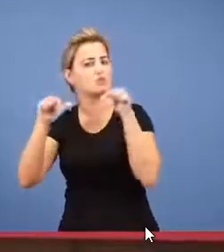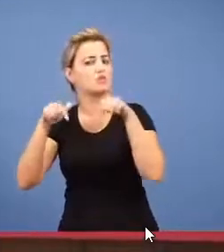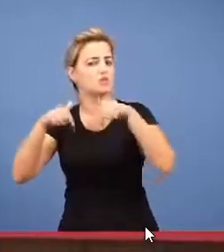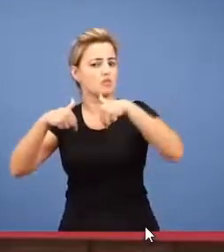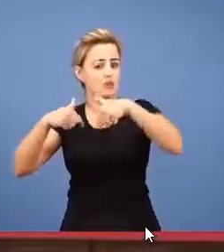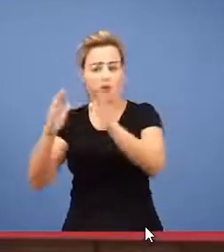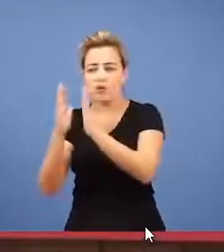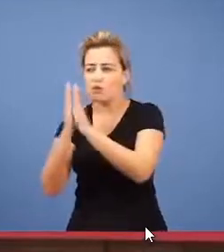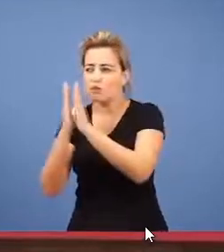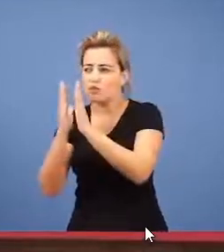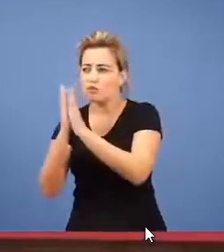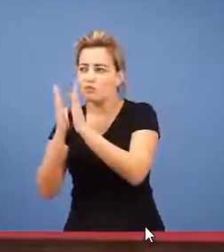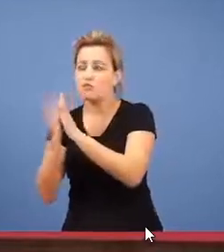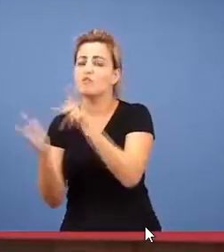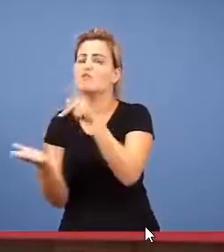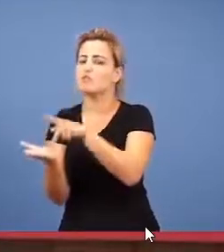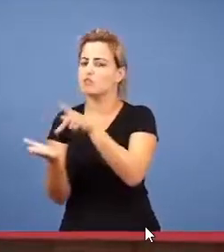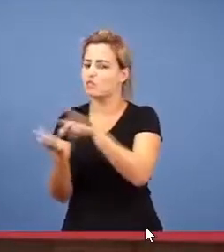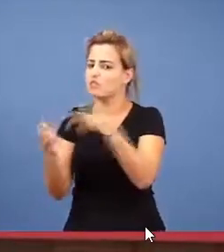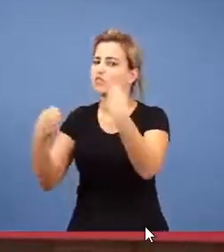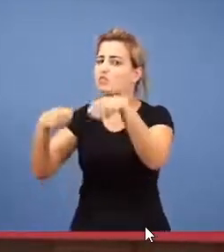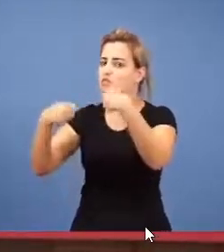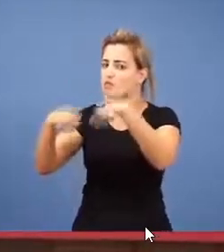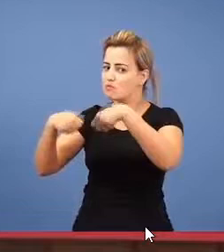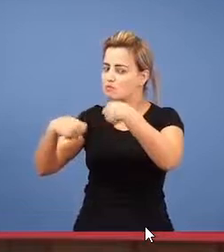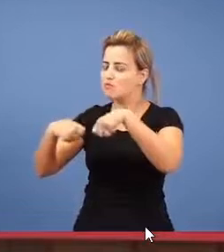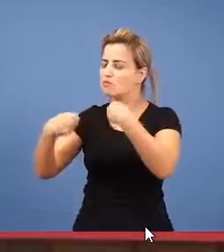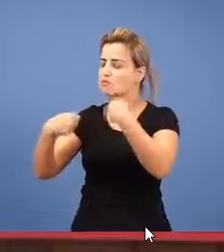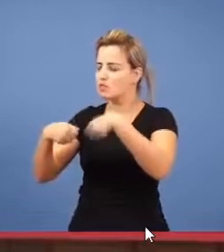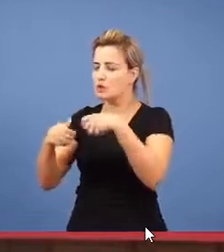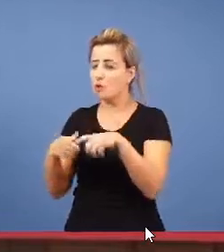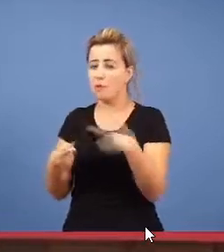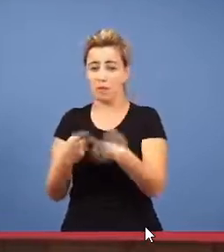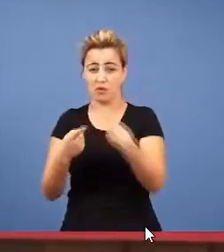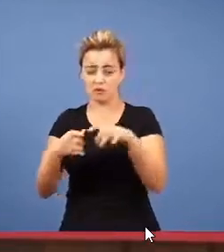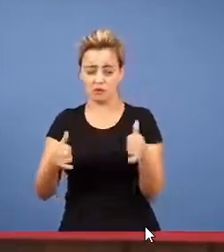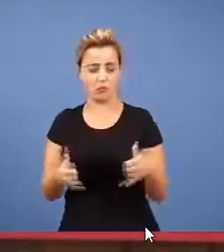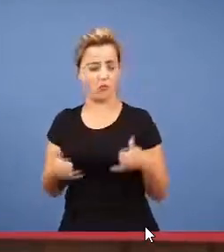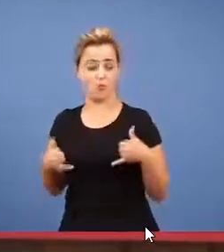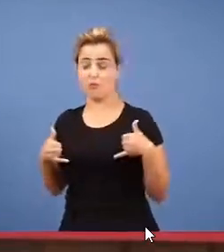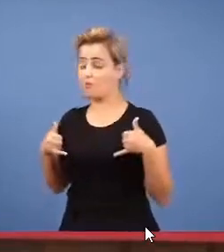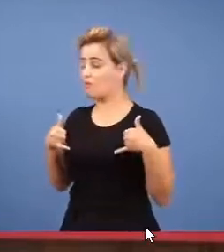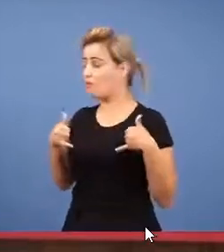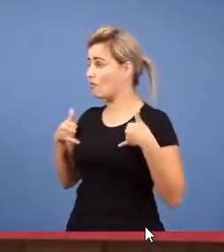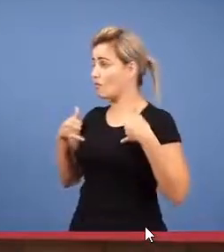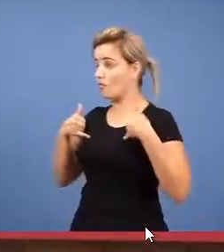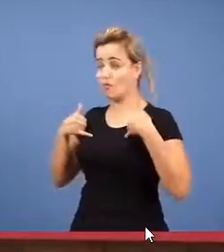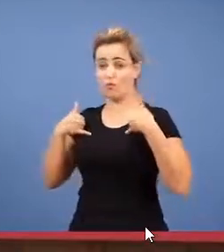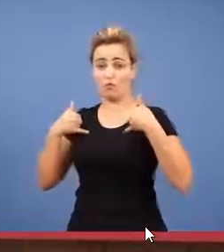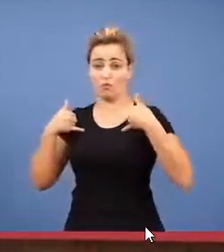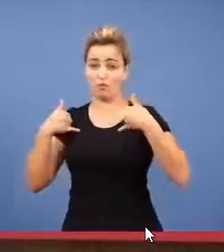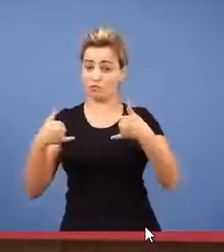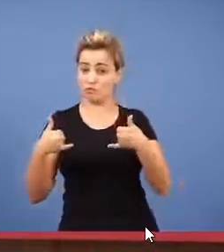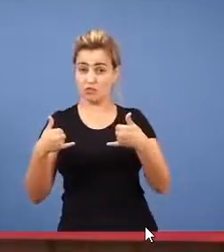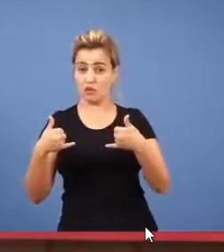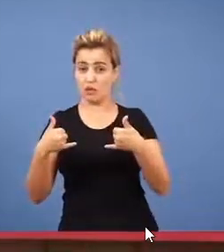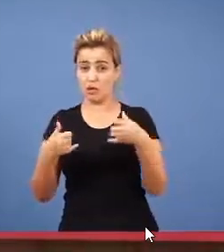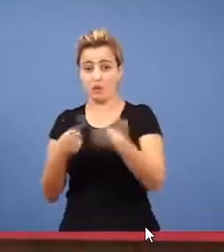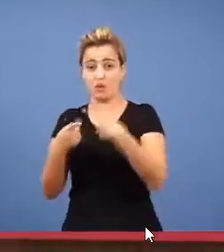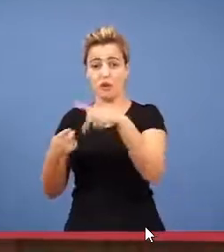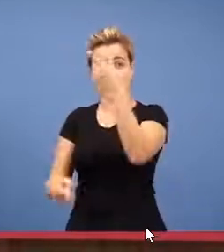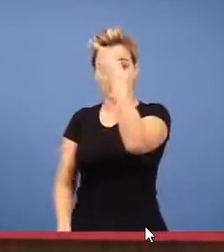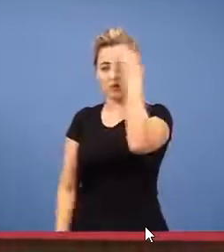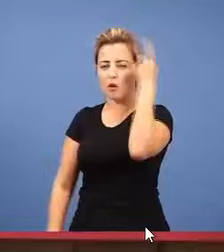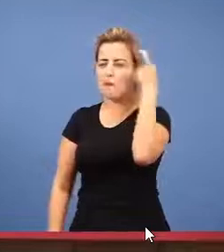not before the altar of the Lord, nothing will happen. Vanity will come, presumption will enter,